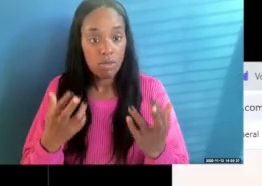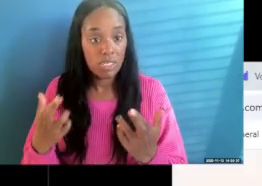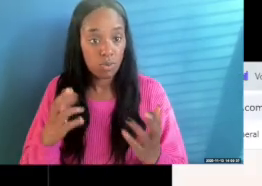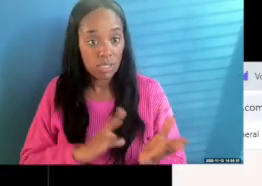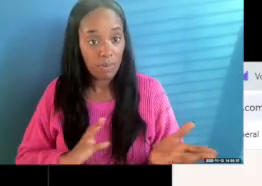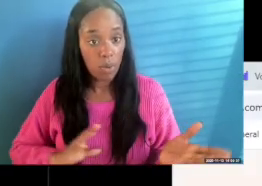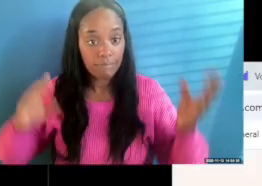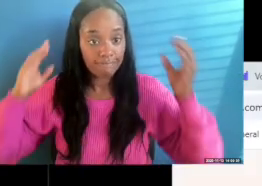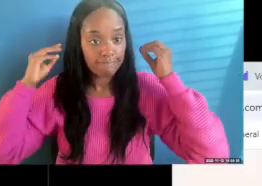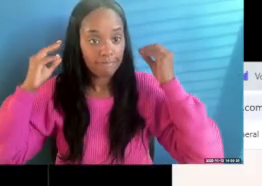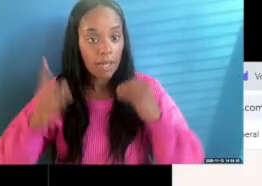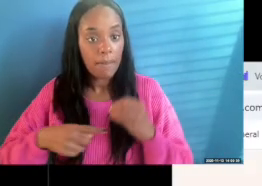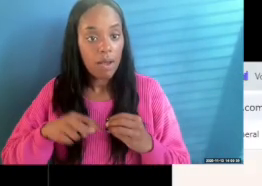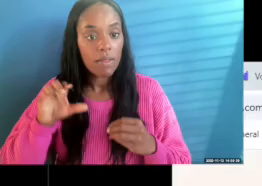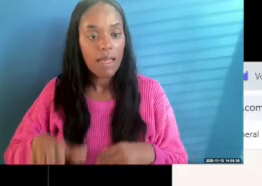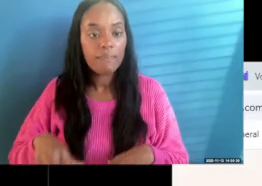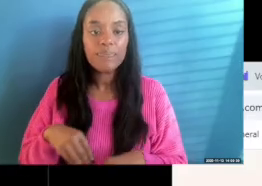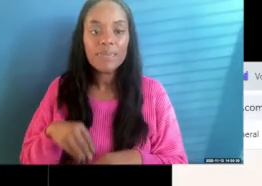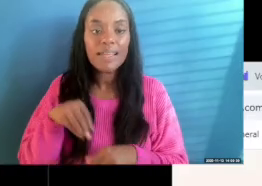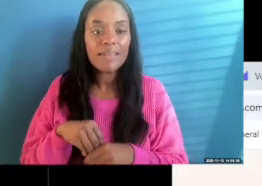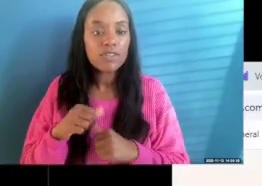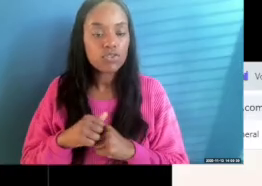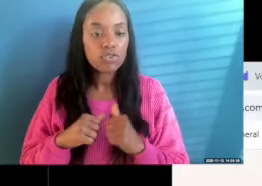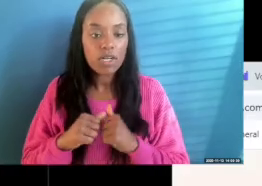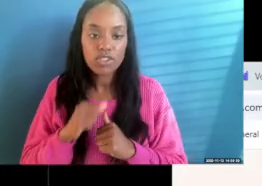farm workers, that are gonna be losing their livelihood,